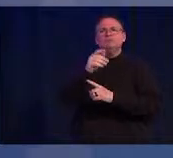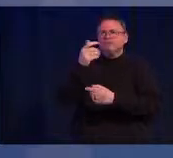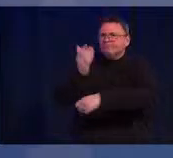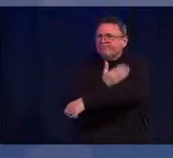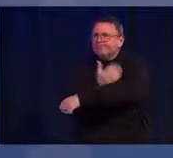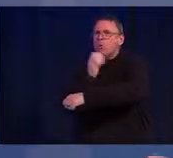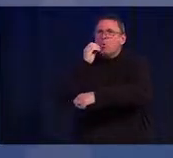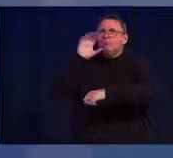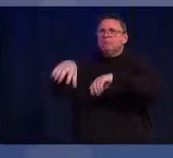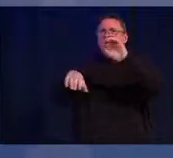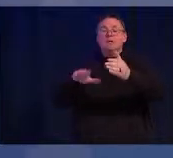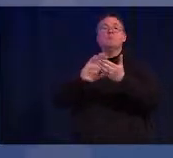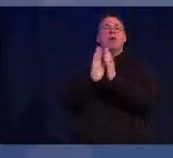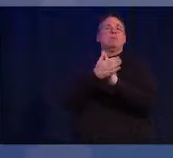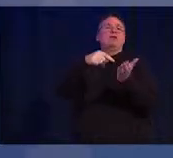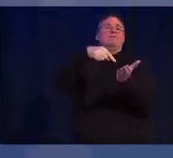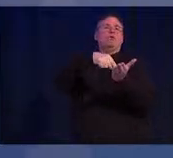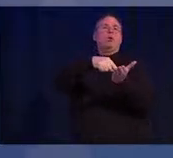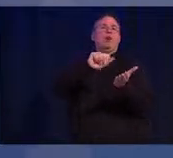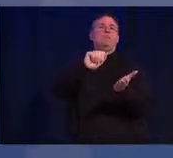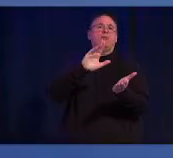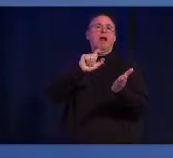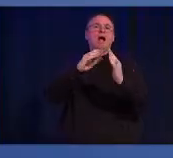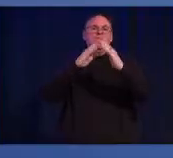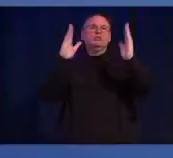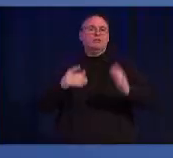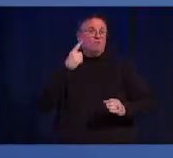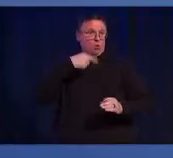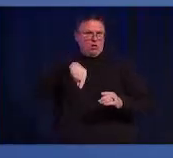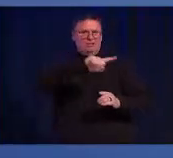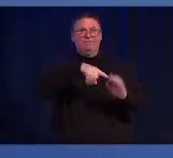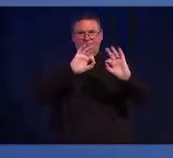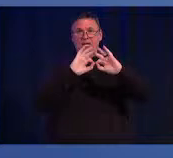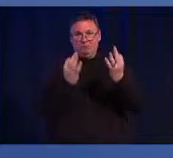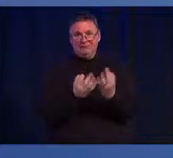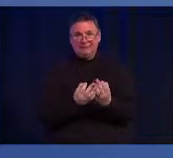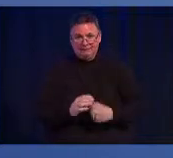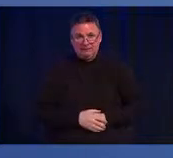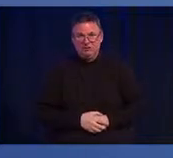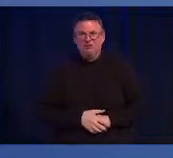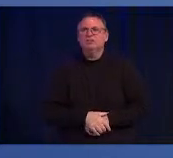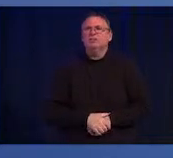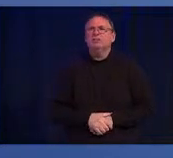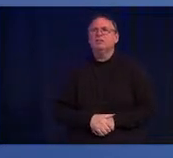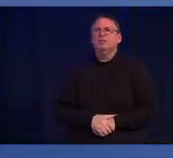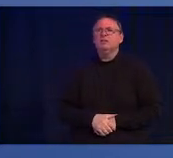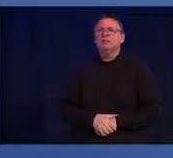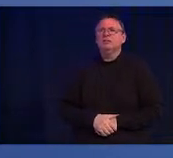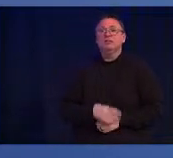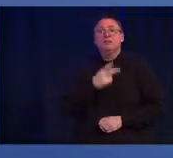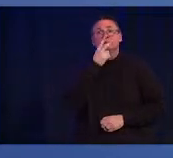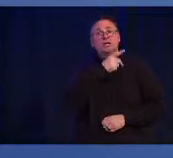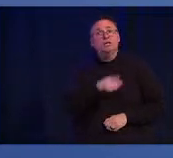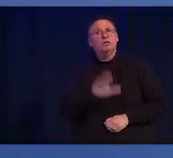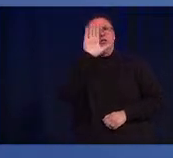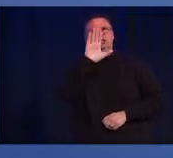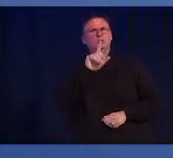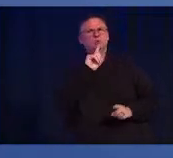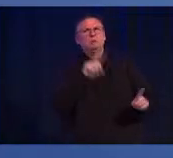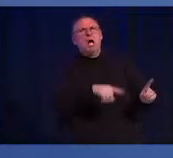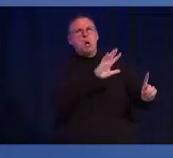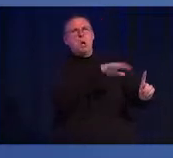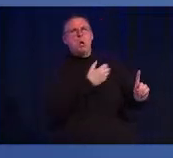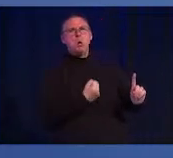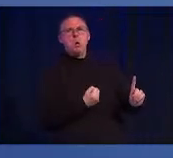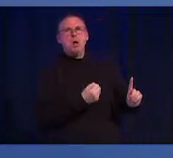affordable housing for young families. Mr. Braun, I see that you have a rebuttal, but I'd like to give Ms. McCormick the opportunity to speak first, and then